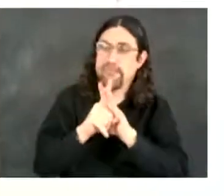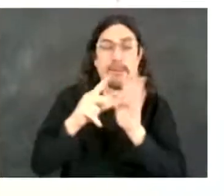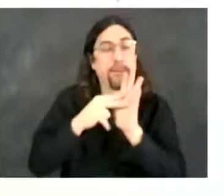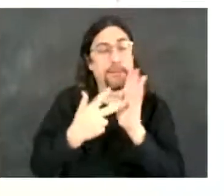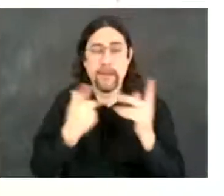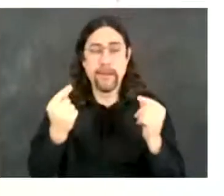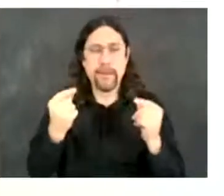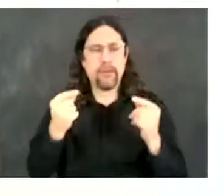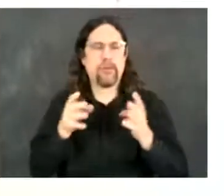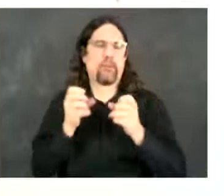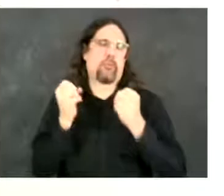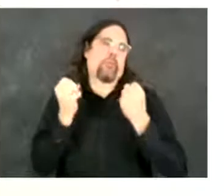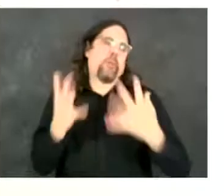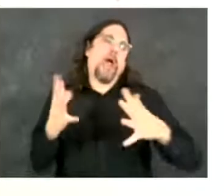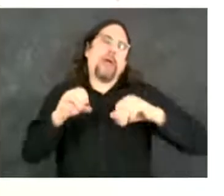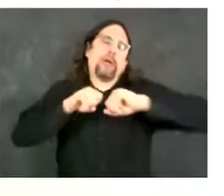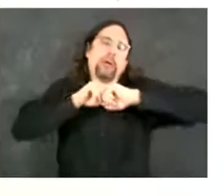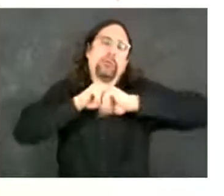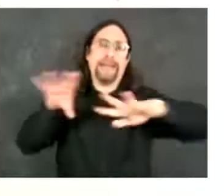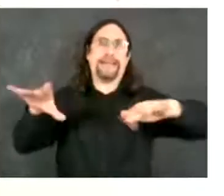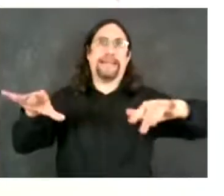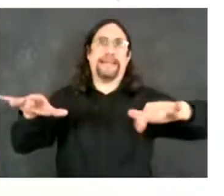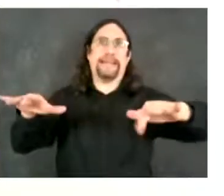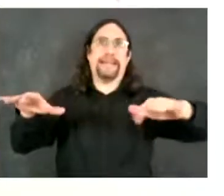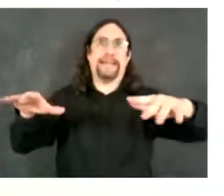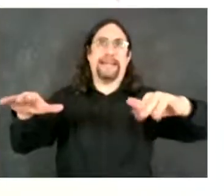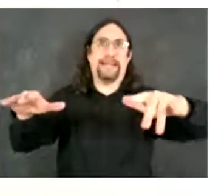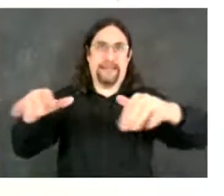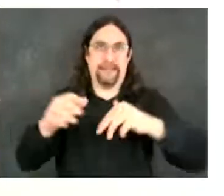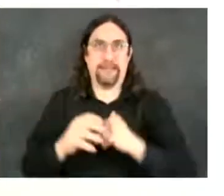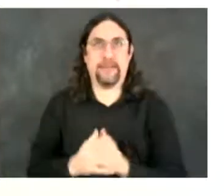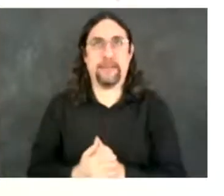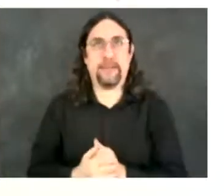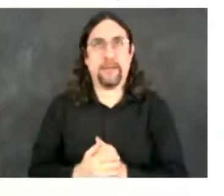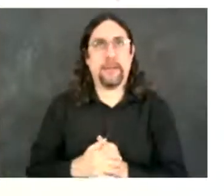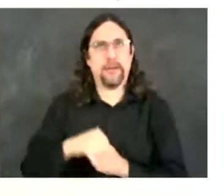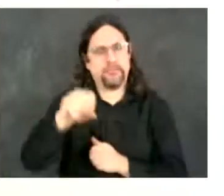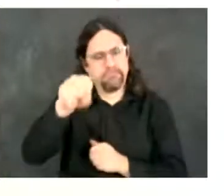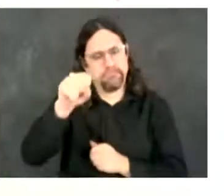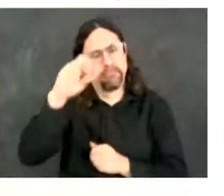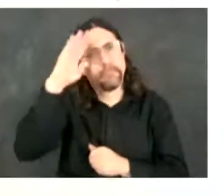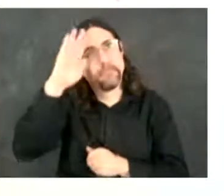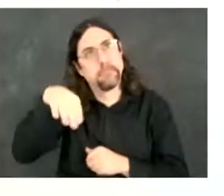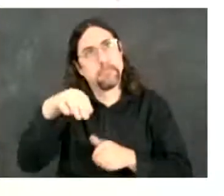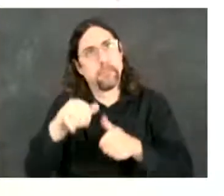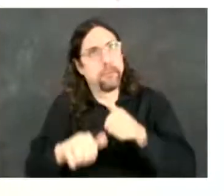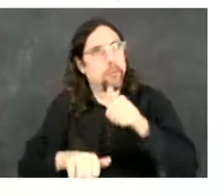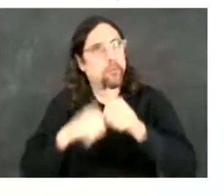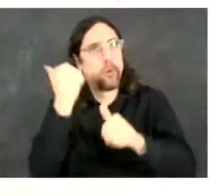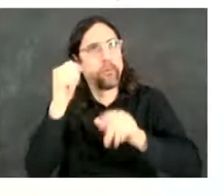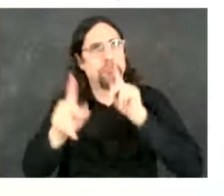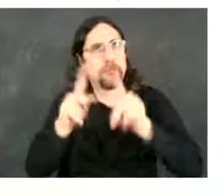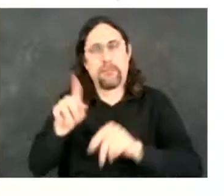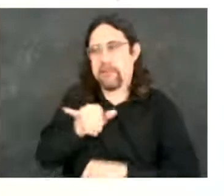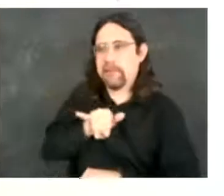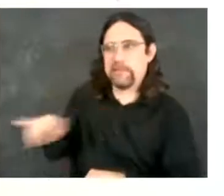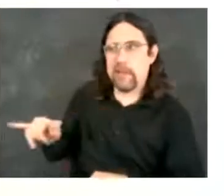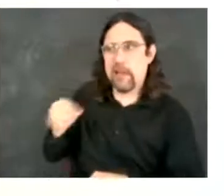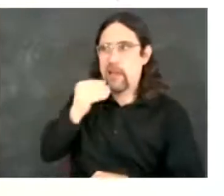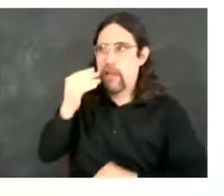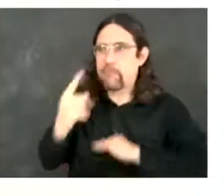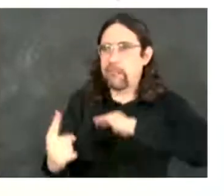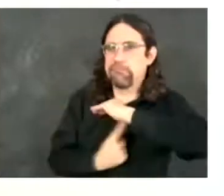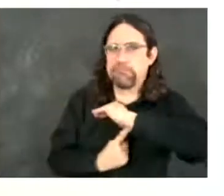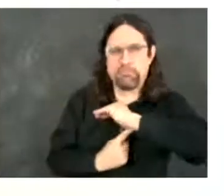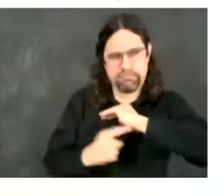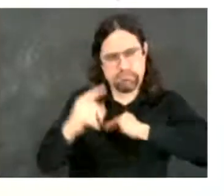number are staying indoors, and we're seeing that reflected in our hospitalization numbers, we have to balance that with